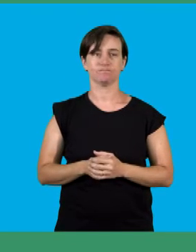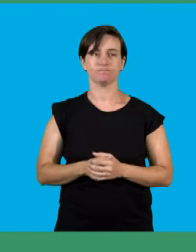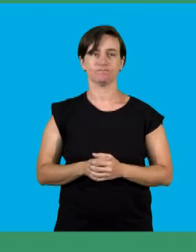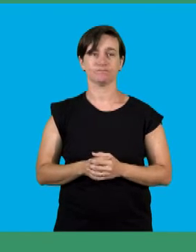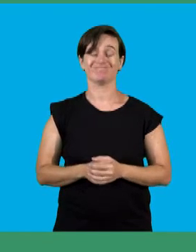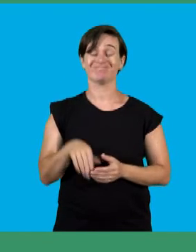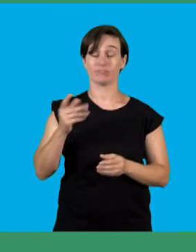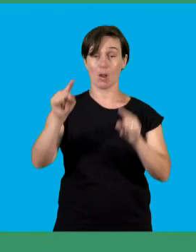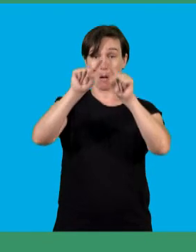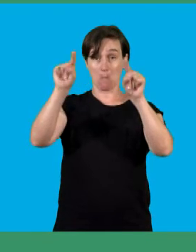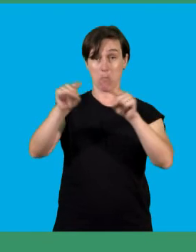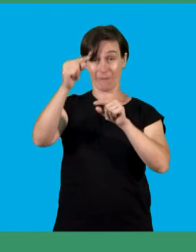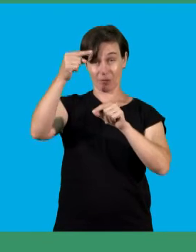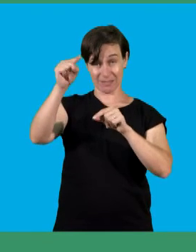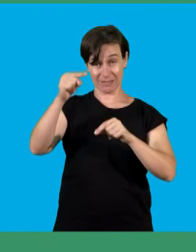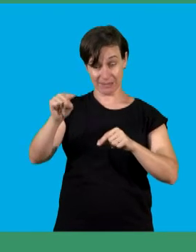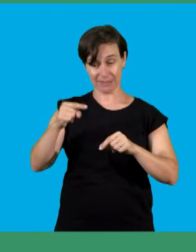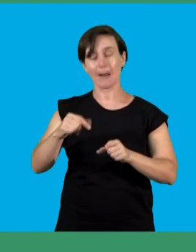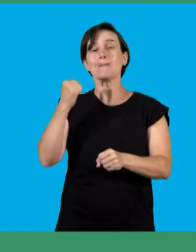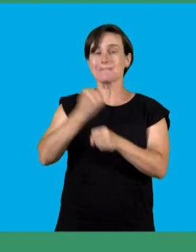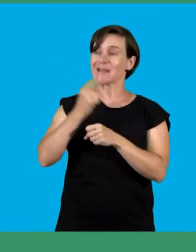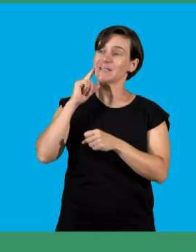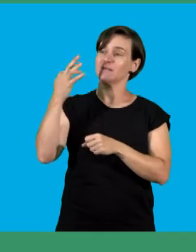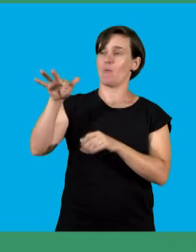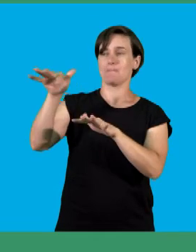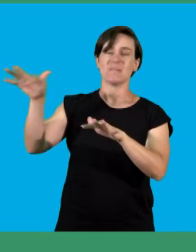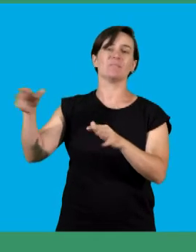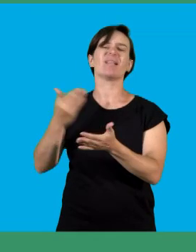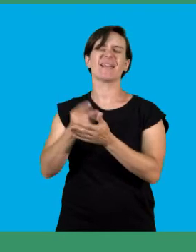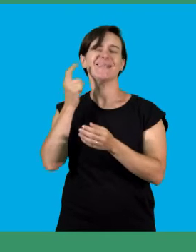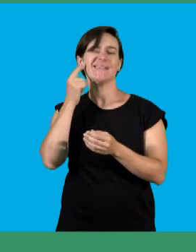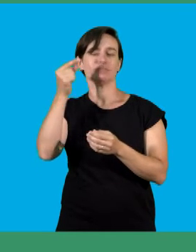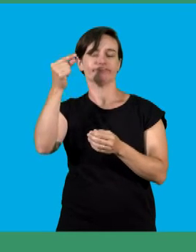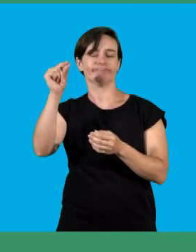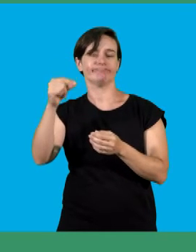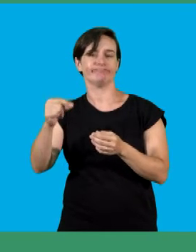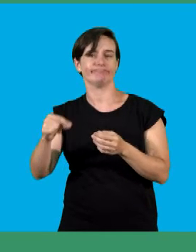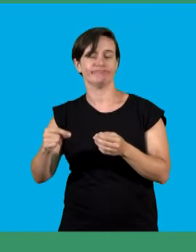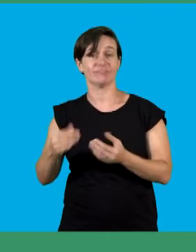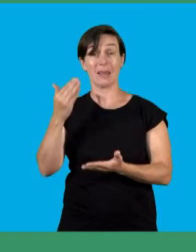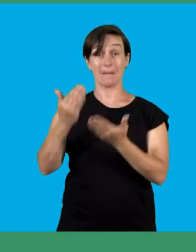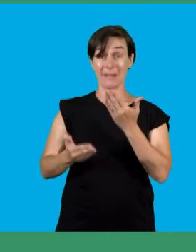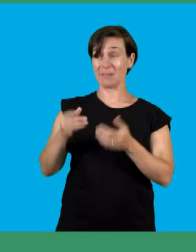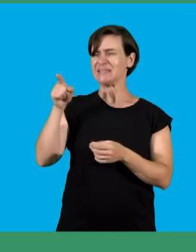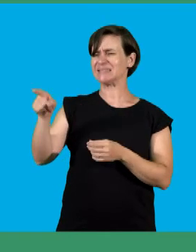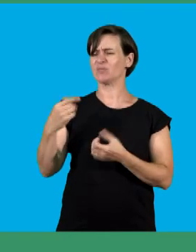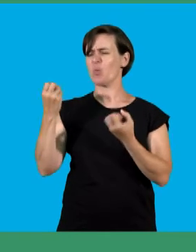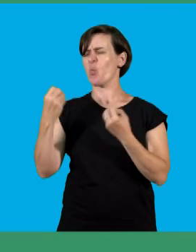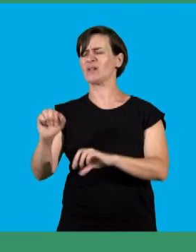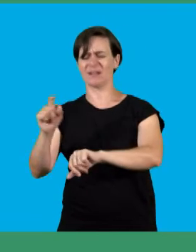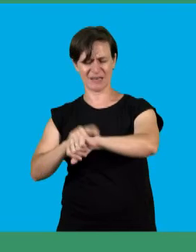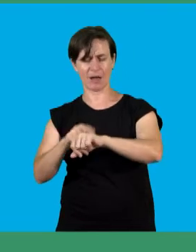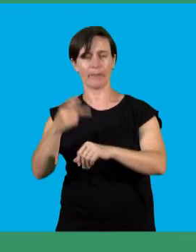Right. Tick boxes make it easy for the respondent to complete a questionnaire. Remember, sometimes you say time is